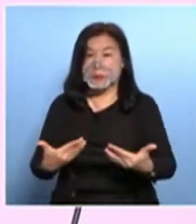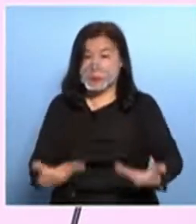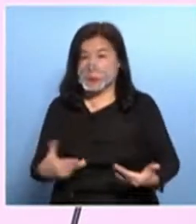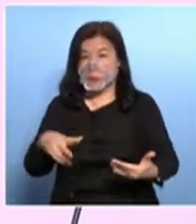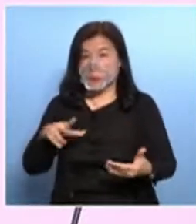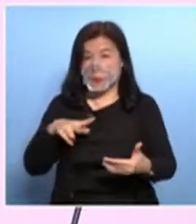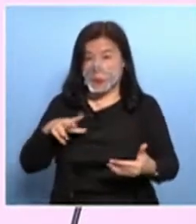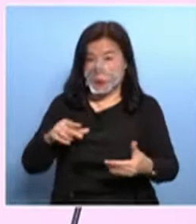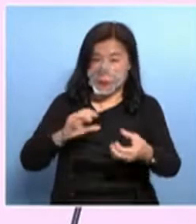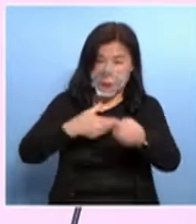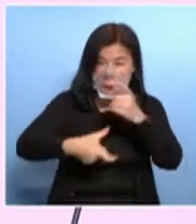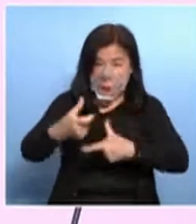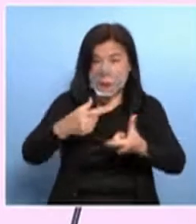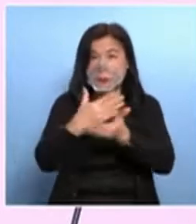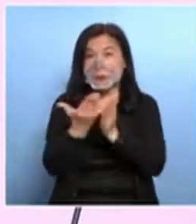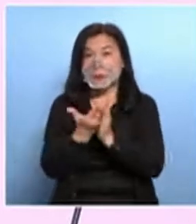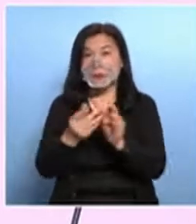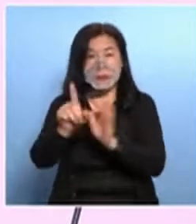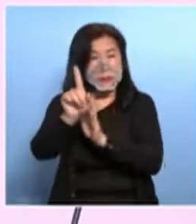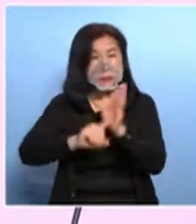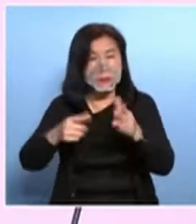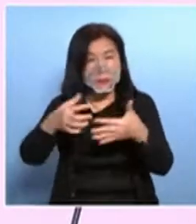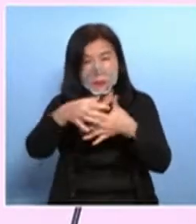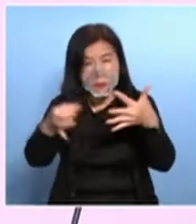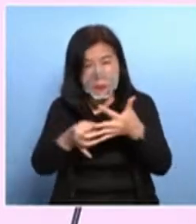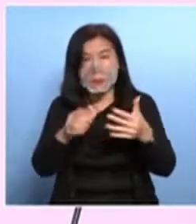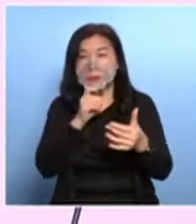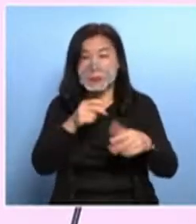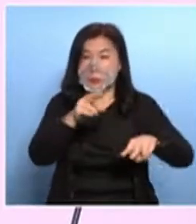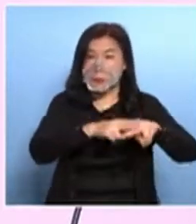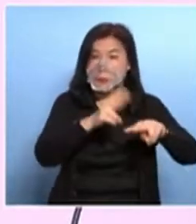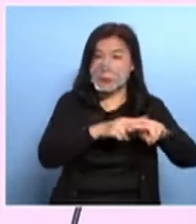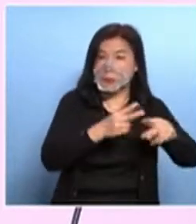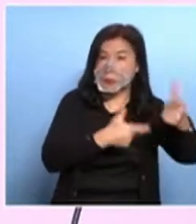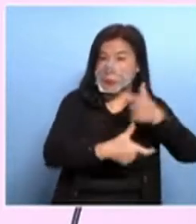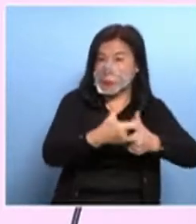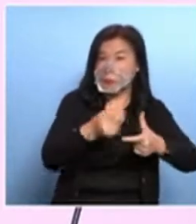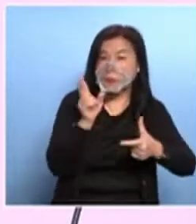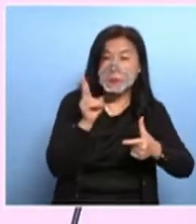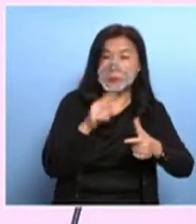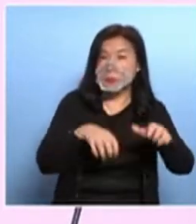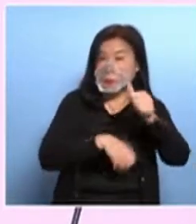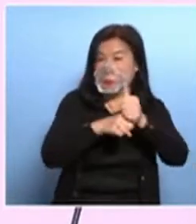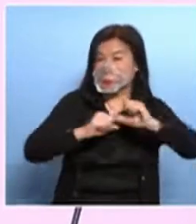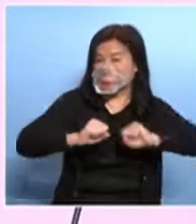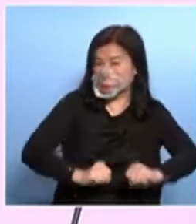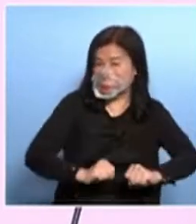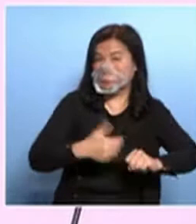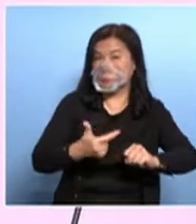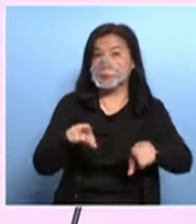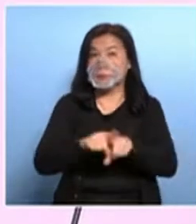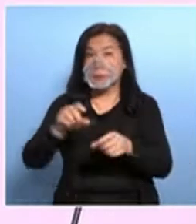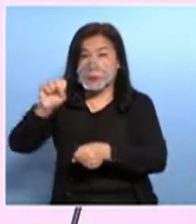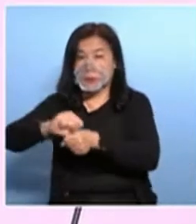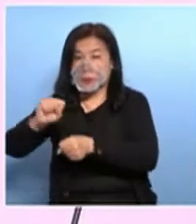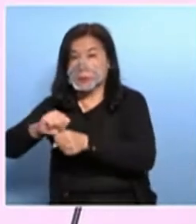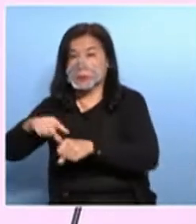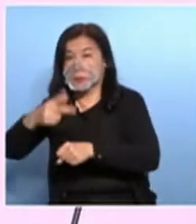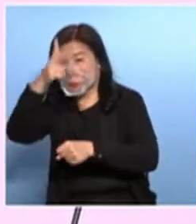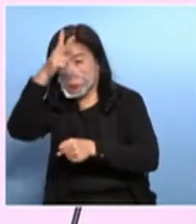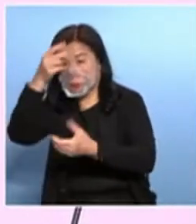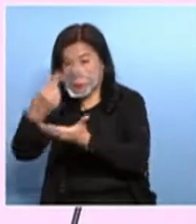ahead, although the mainland economy is facing some downward pressure, its sound fundamentals along with ample policy